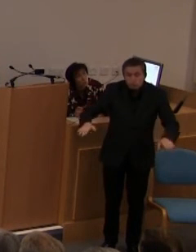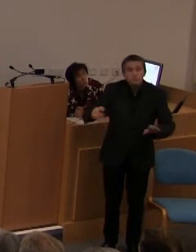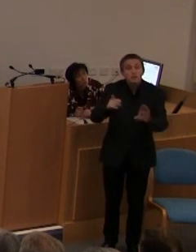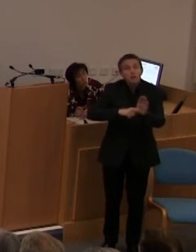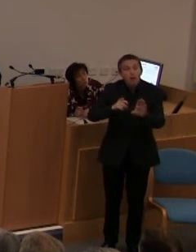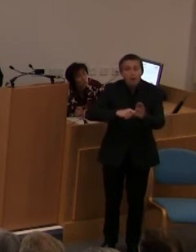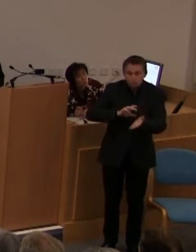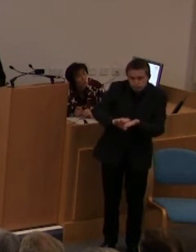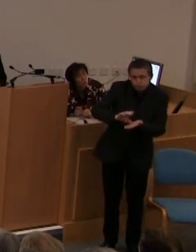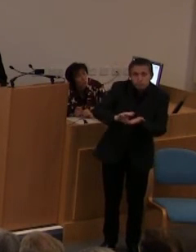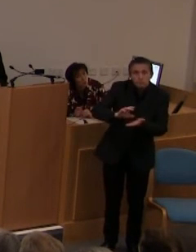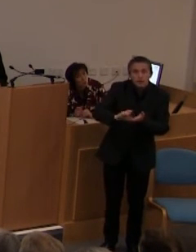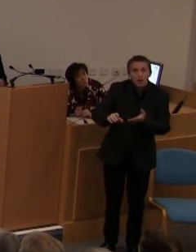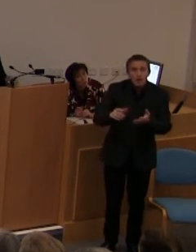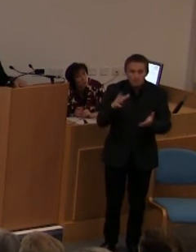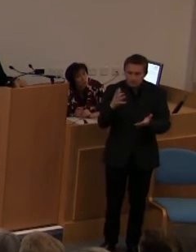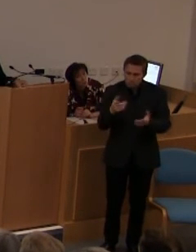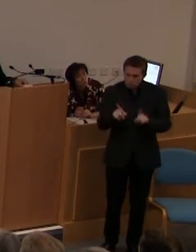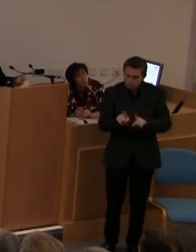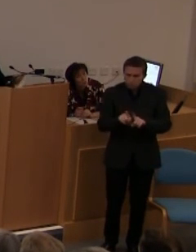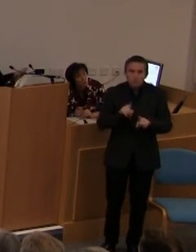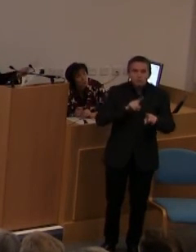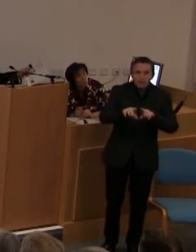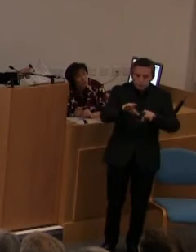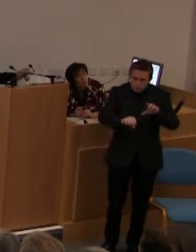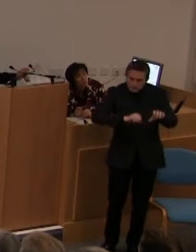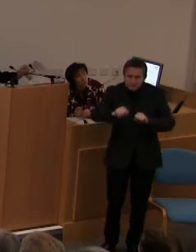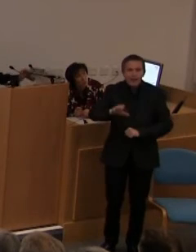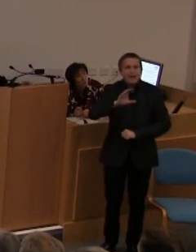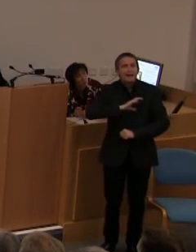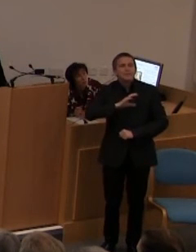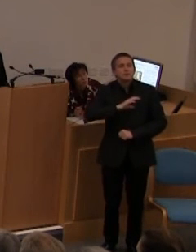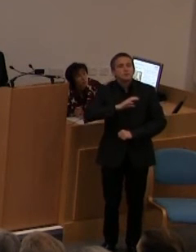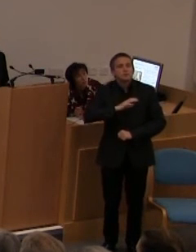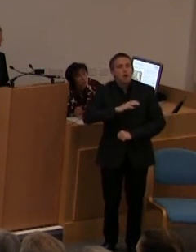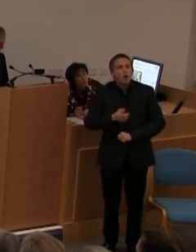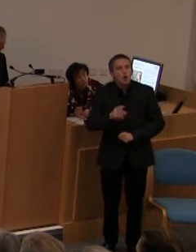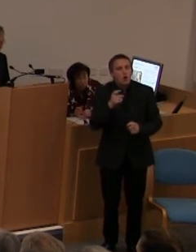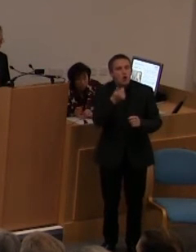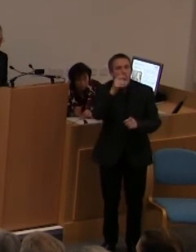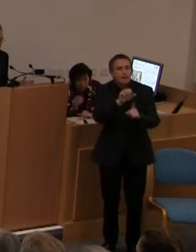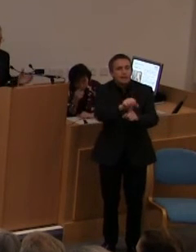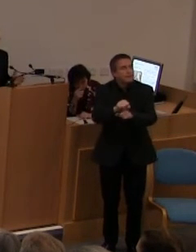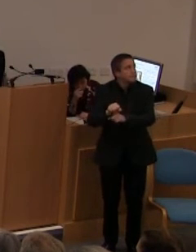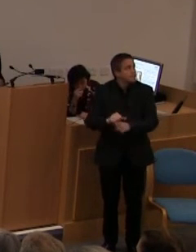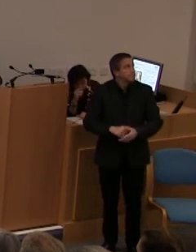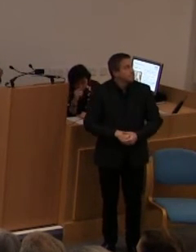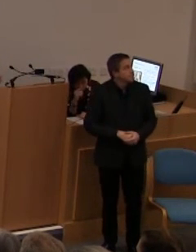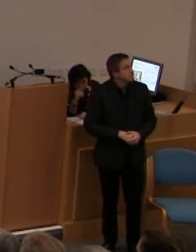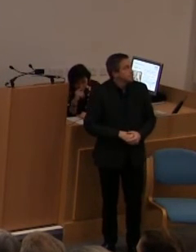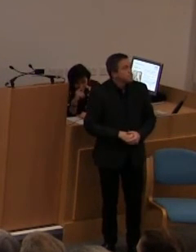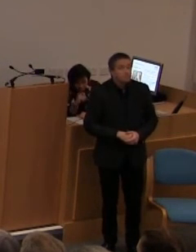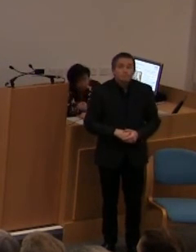strategies like detecting cancer early. And one I'd particularly like to mention